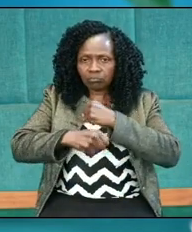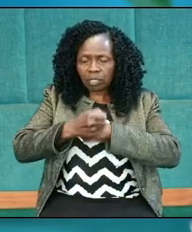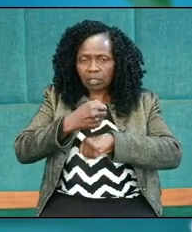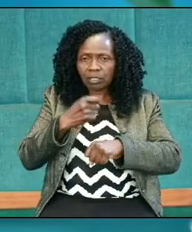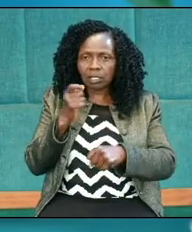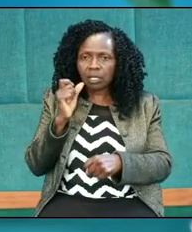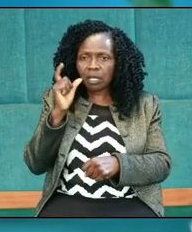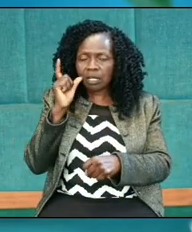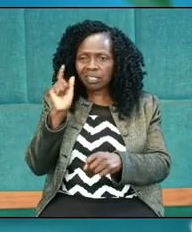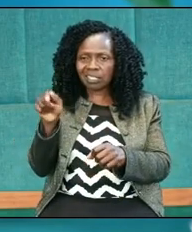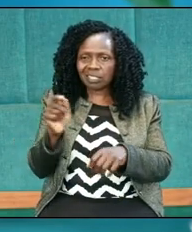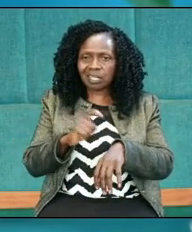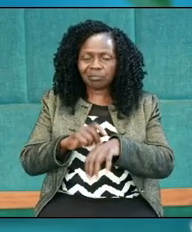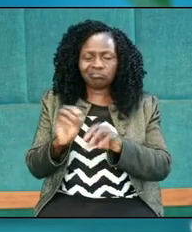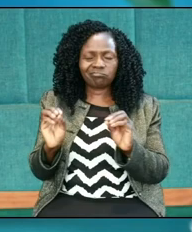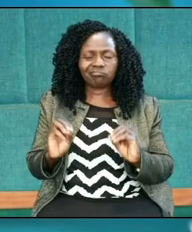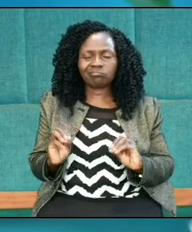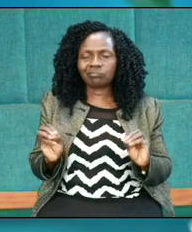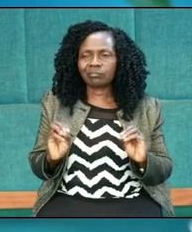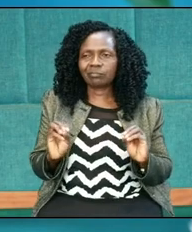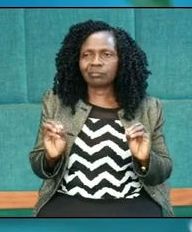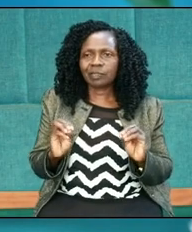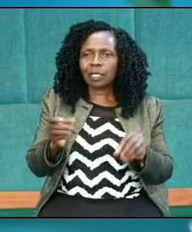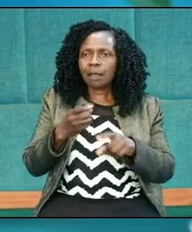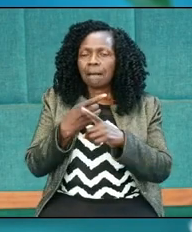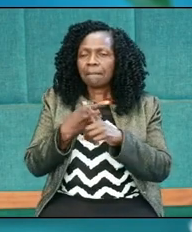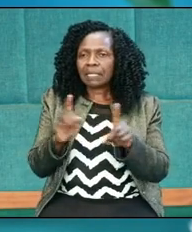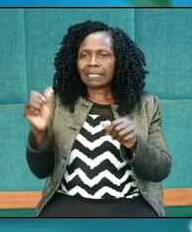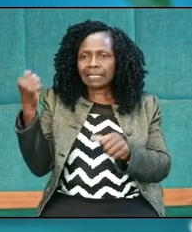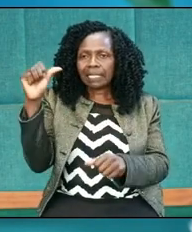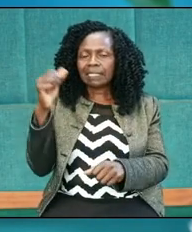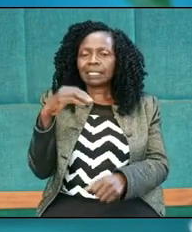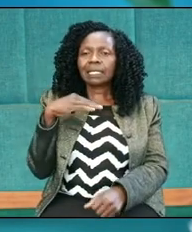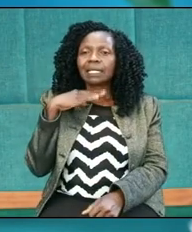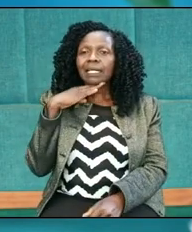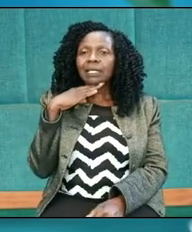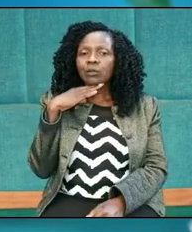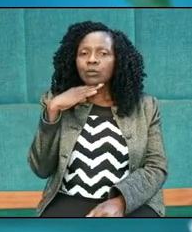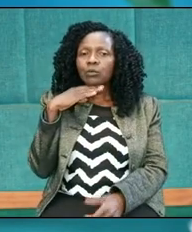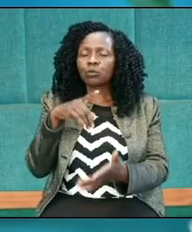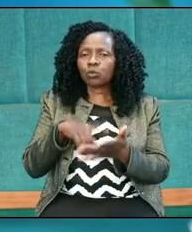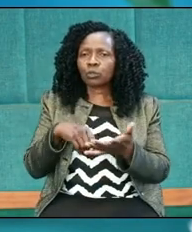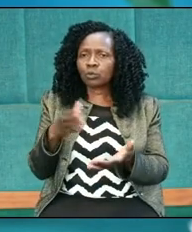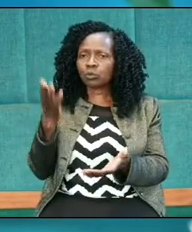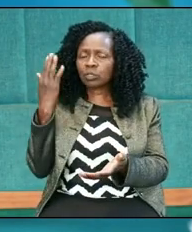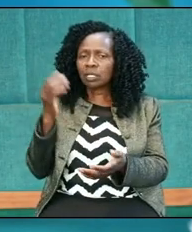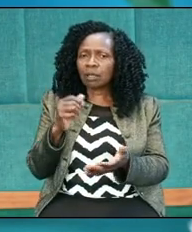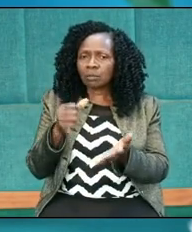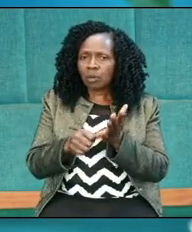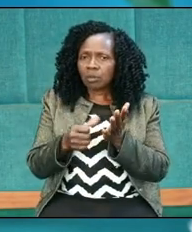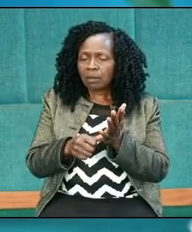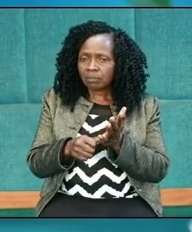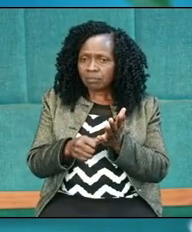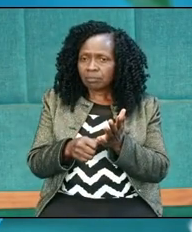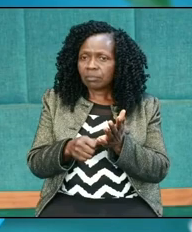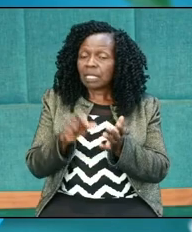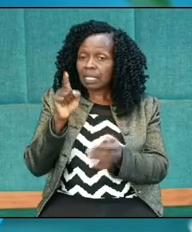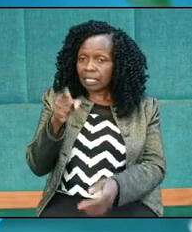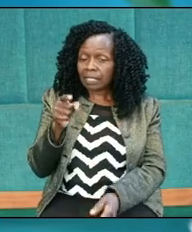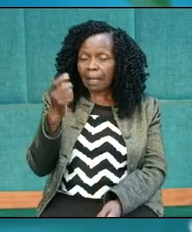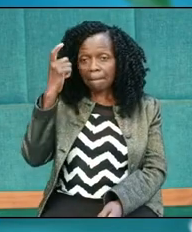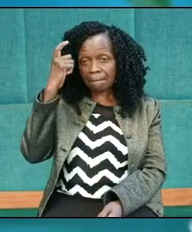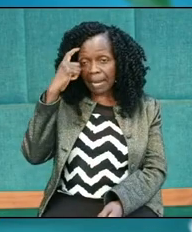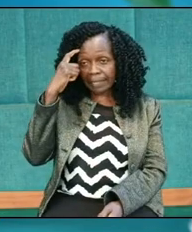AIDS, the syndrome. But yet, they died. What was the problem? The problem was the mind,